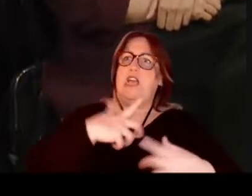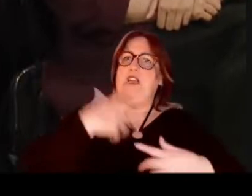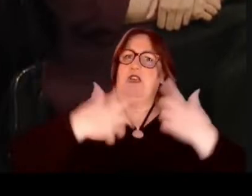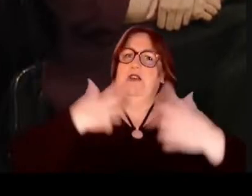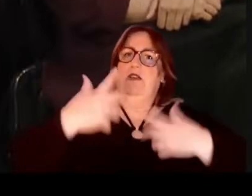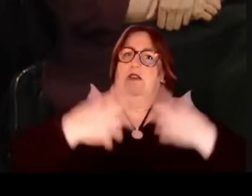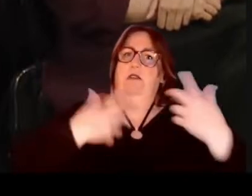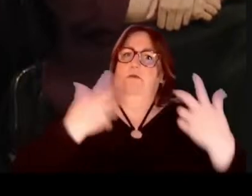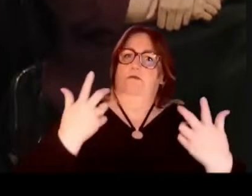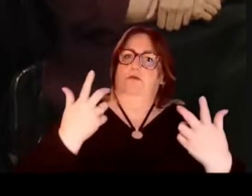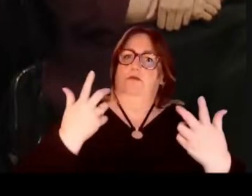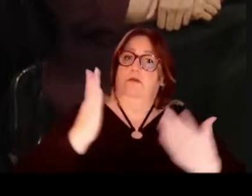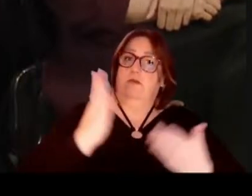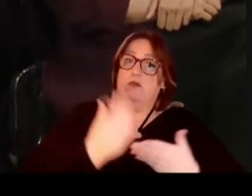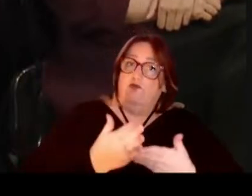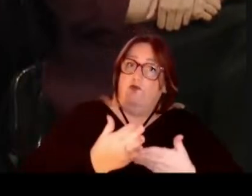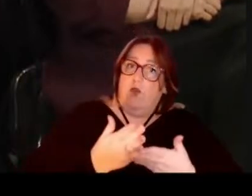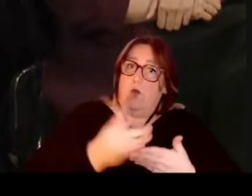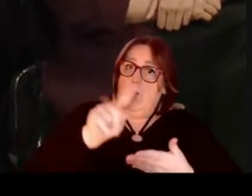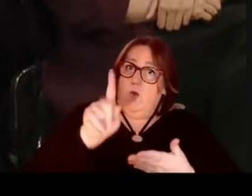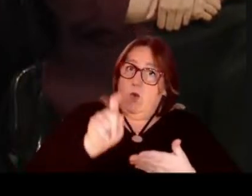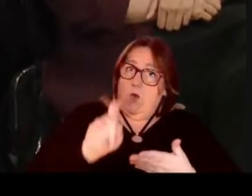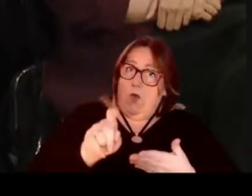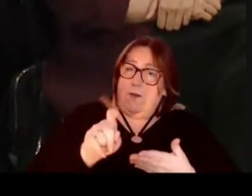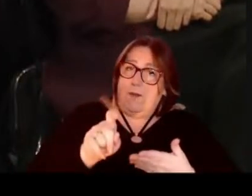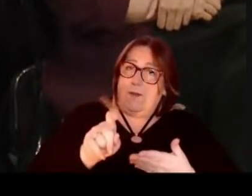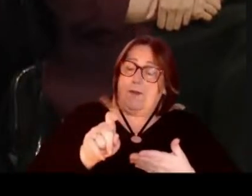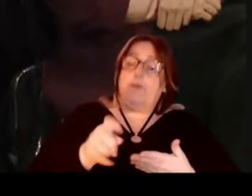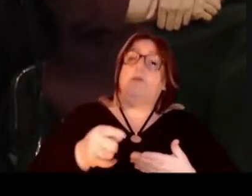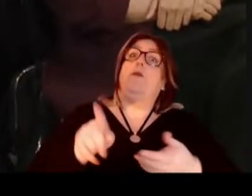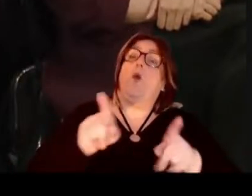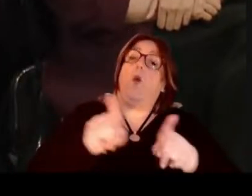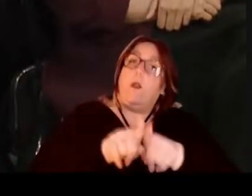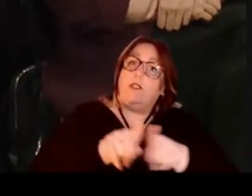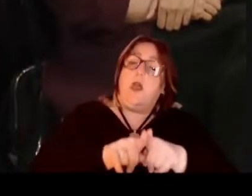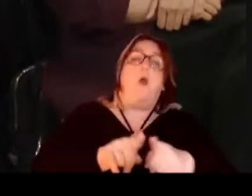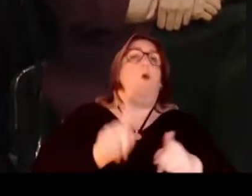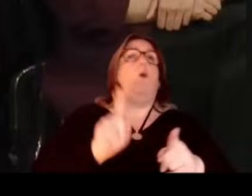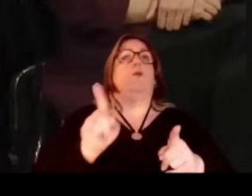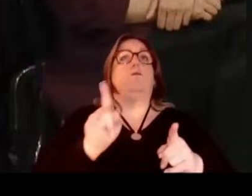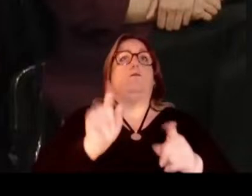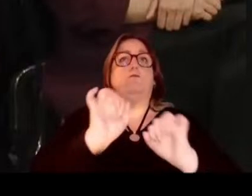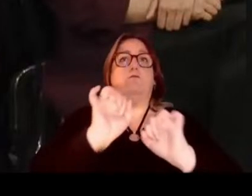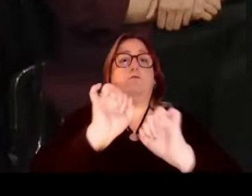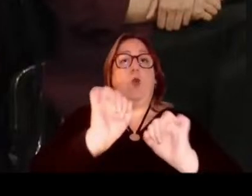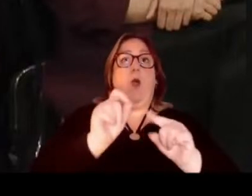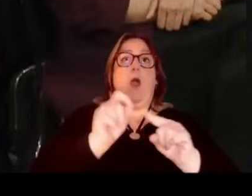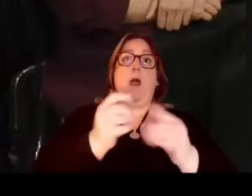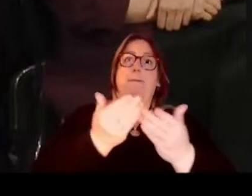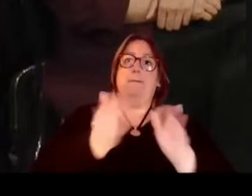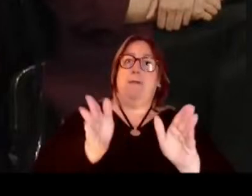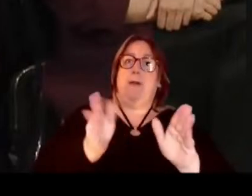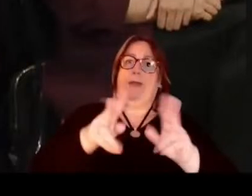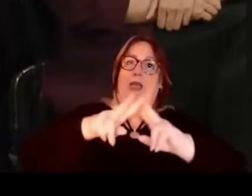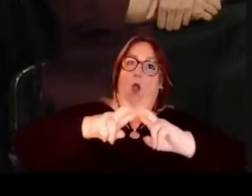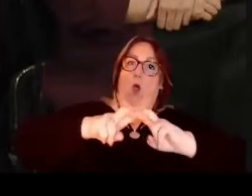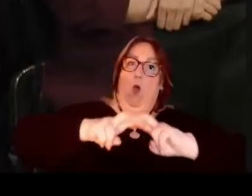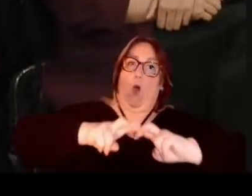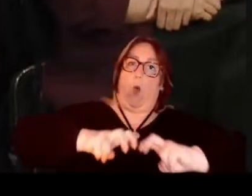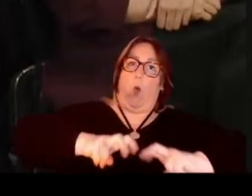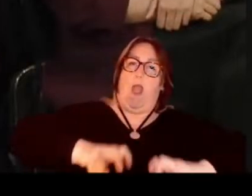you acknowledge that whatever happens now, whatever public inquiry you carry out, this will hugely undermine